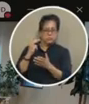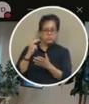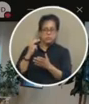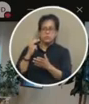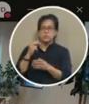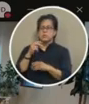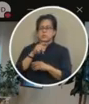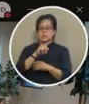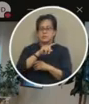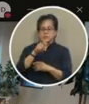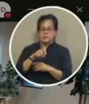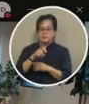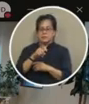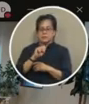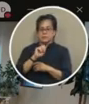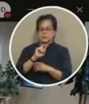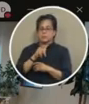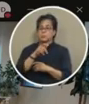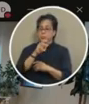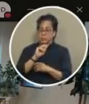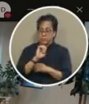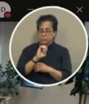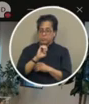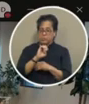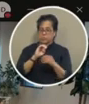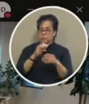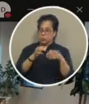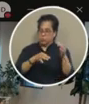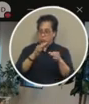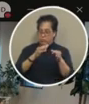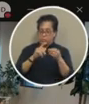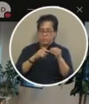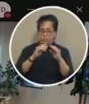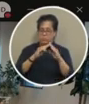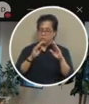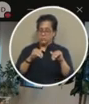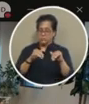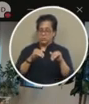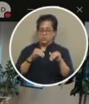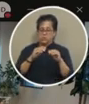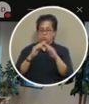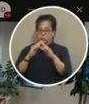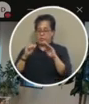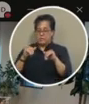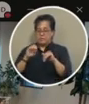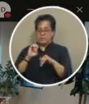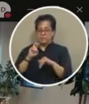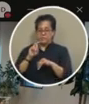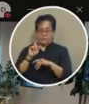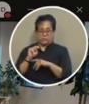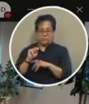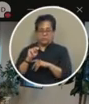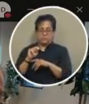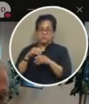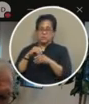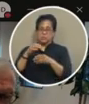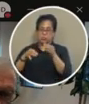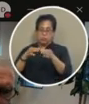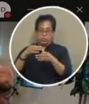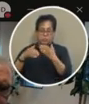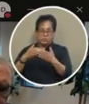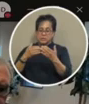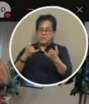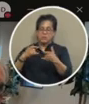Texas Supreme Court spoke as to residential evictions. Residential evictions through the court process are